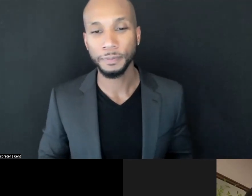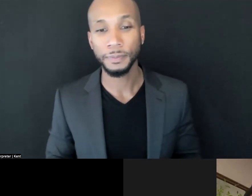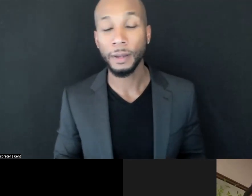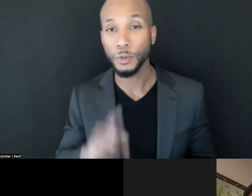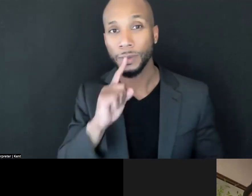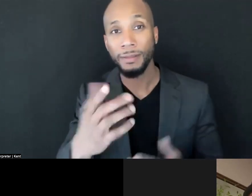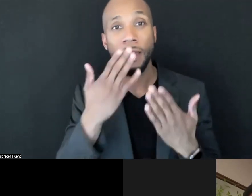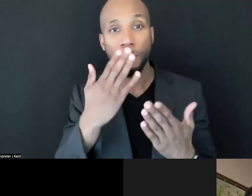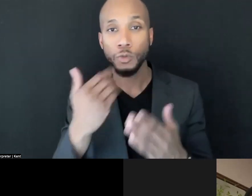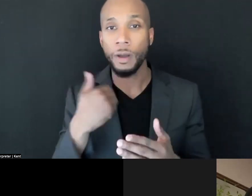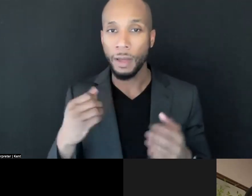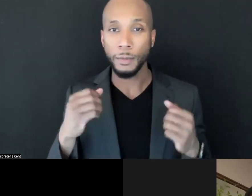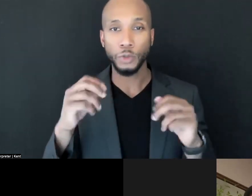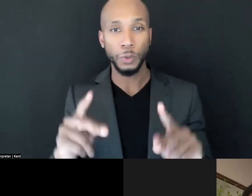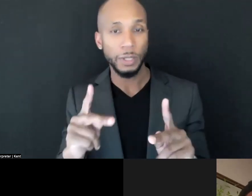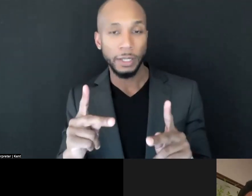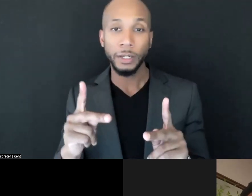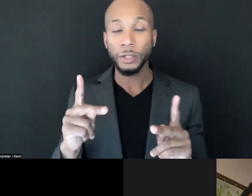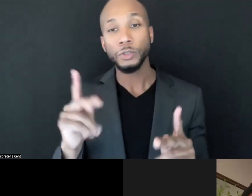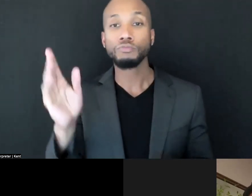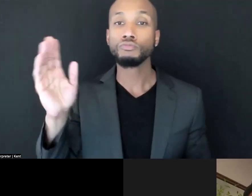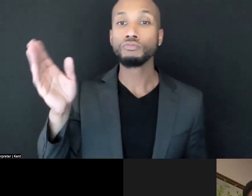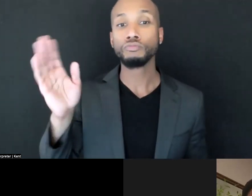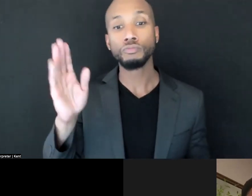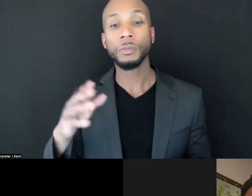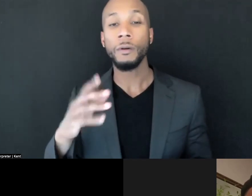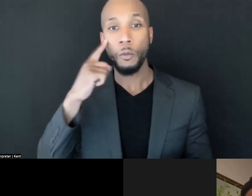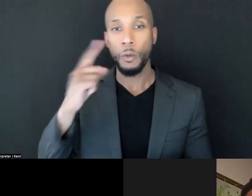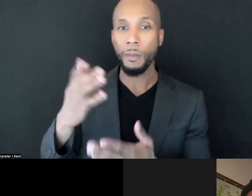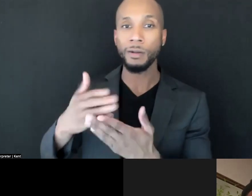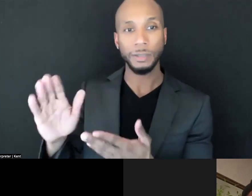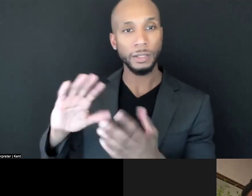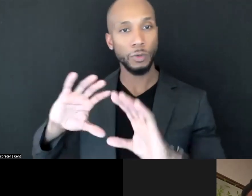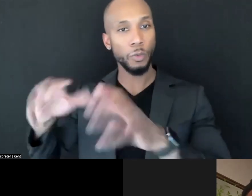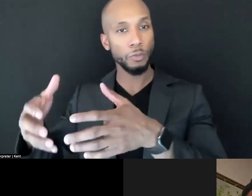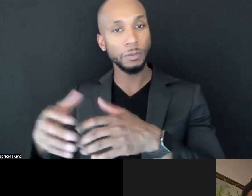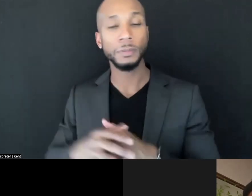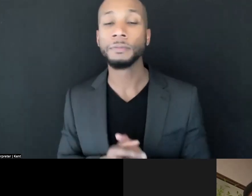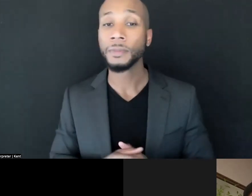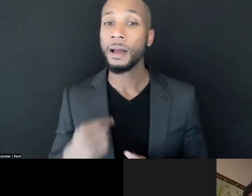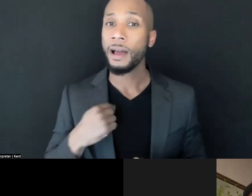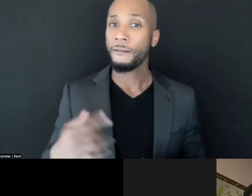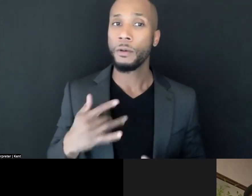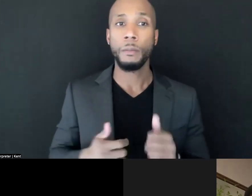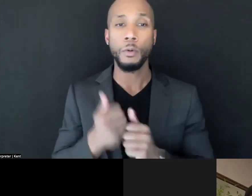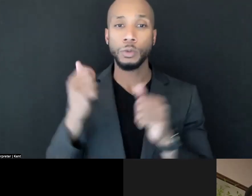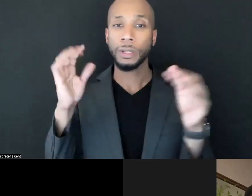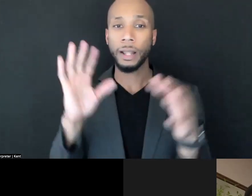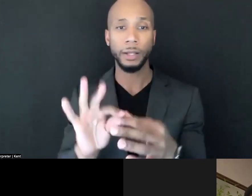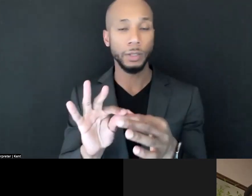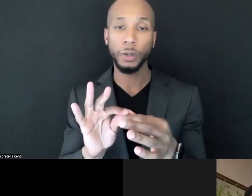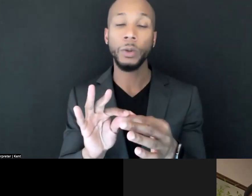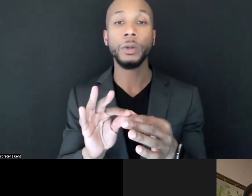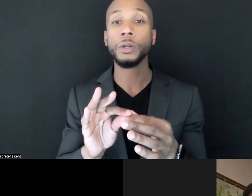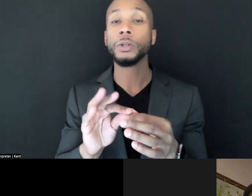grateful to have the opportunity to speak for marginalized groups. And I feel most connected to